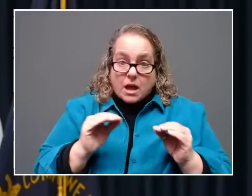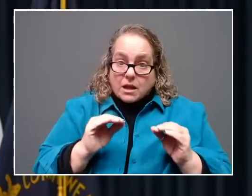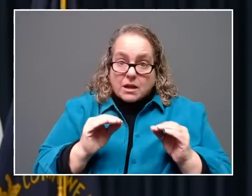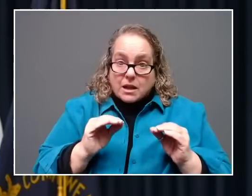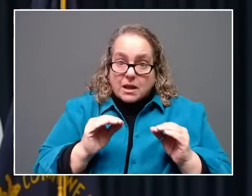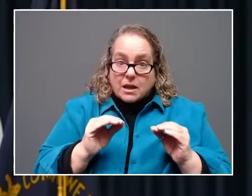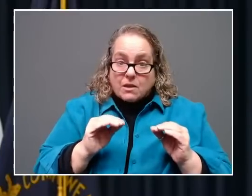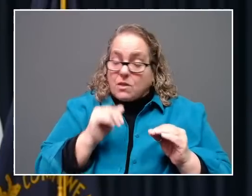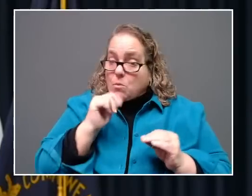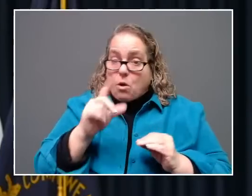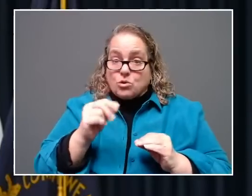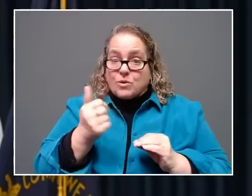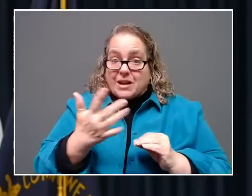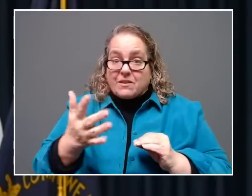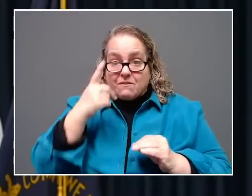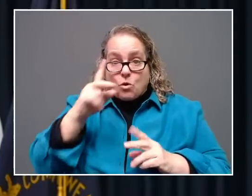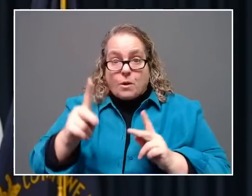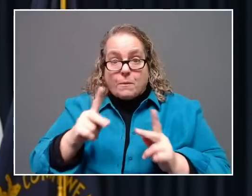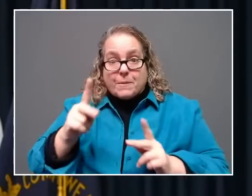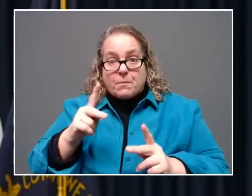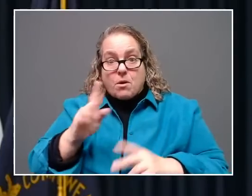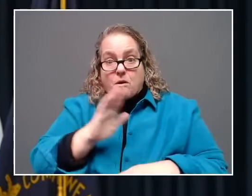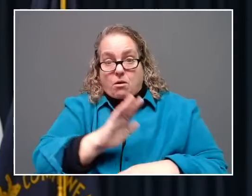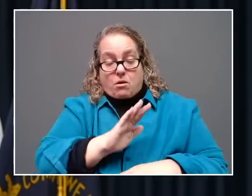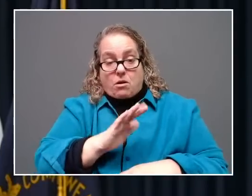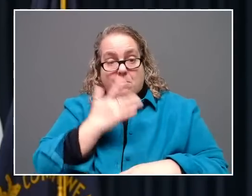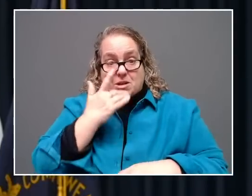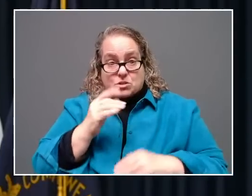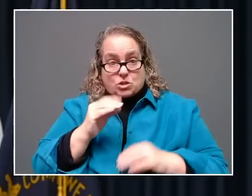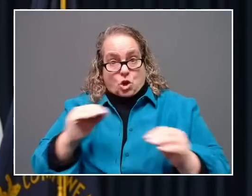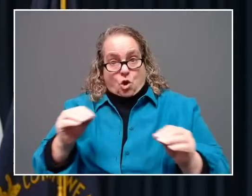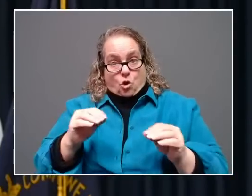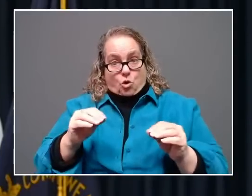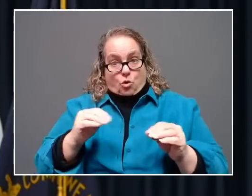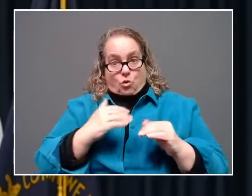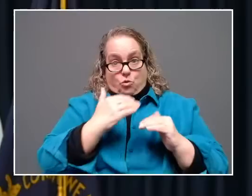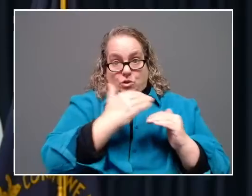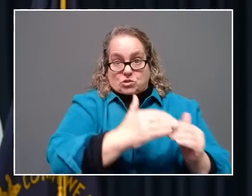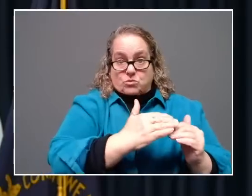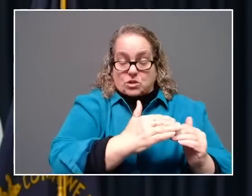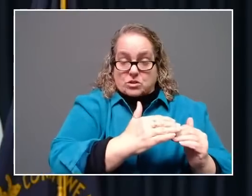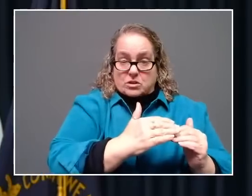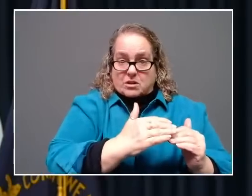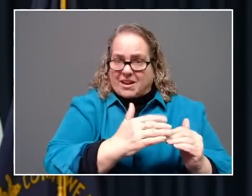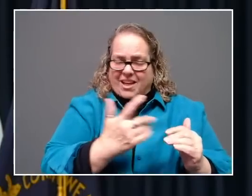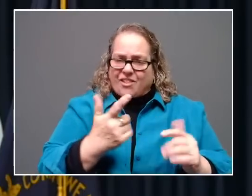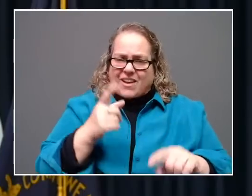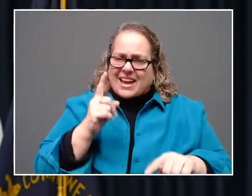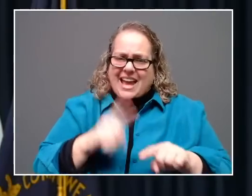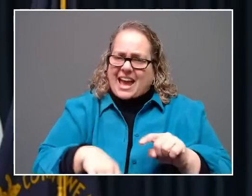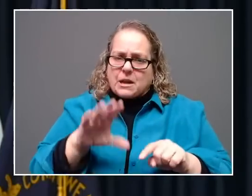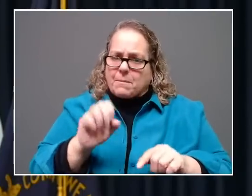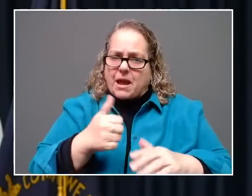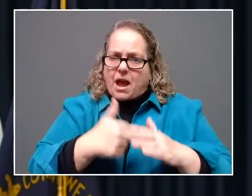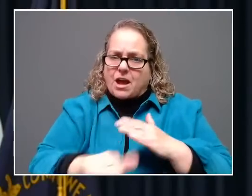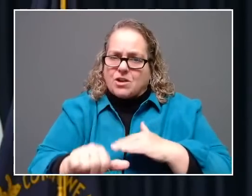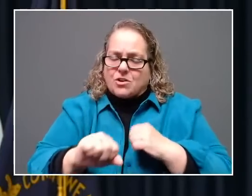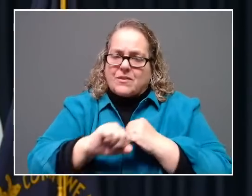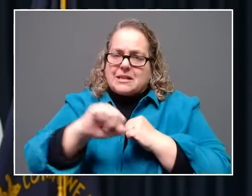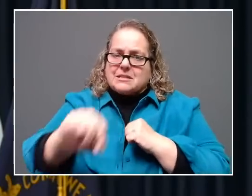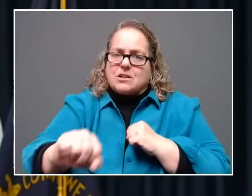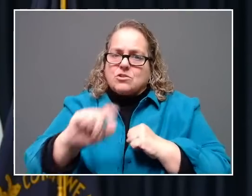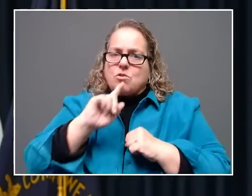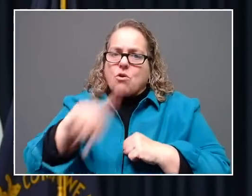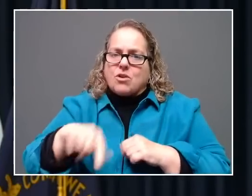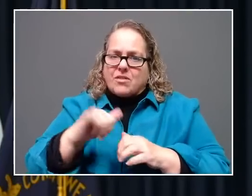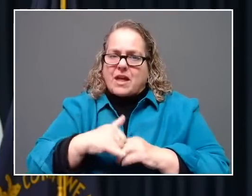for individual liberty because there isn't a restriction out there. And there can't be under the extension orders that the legislature